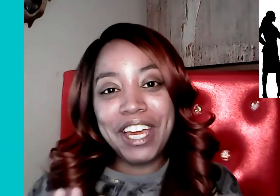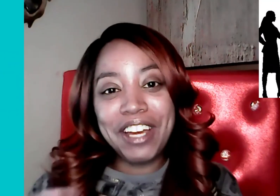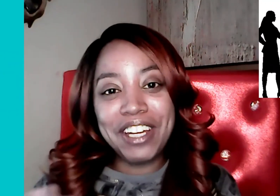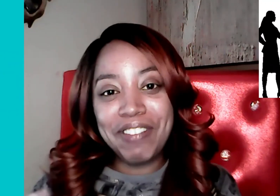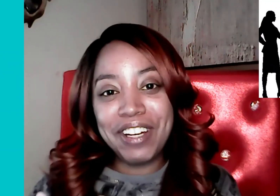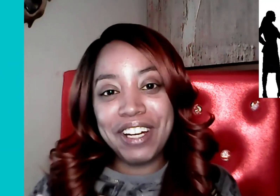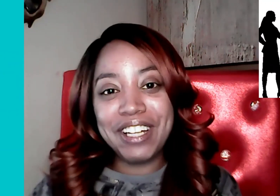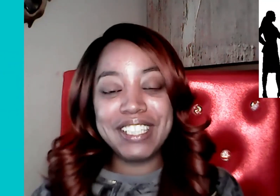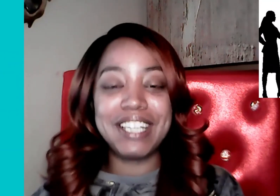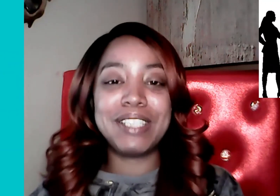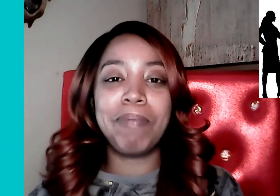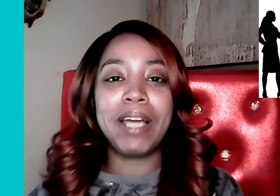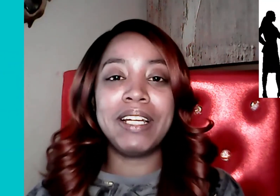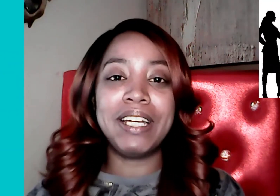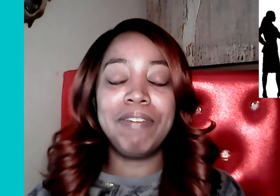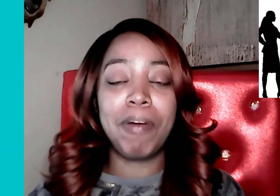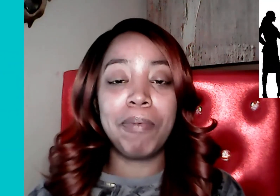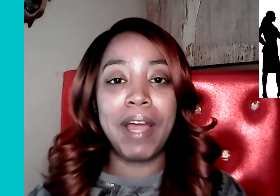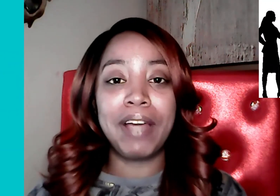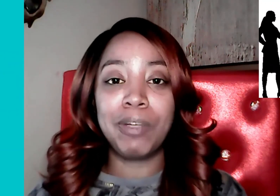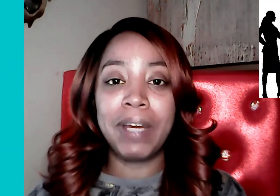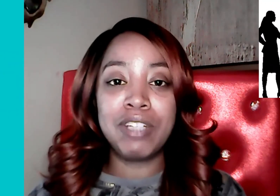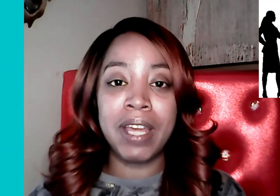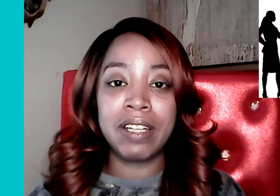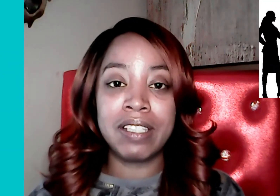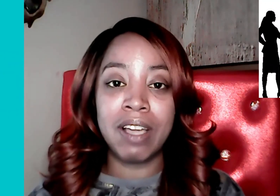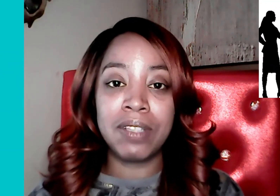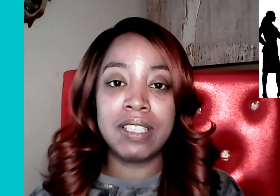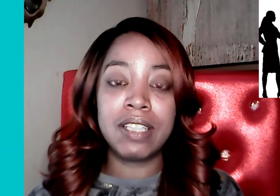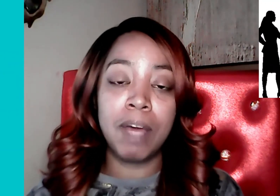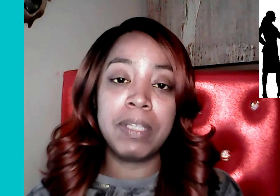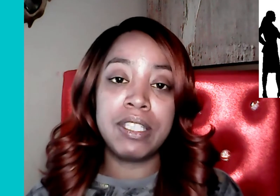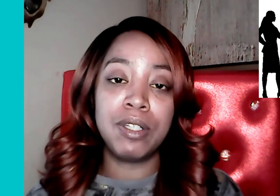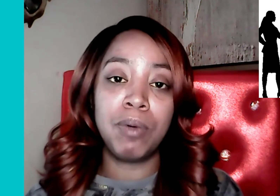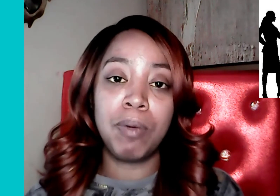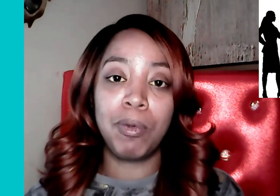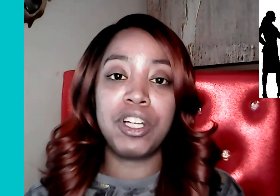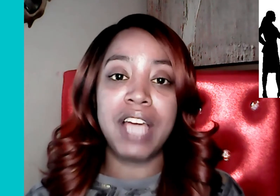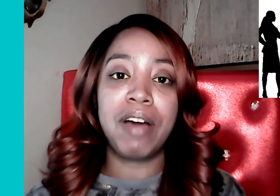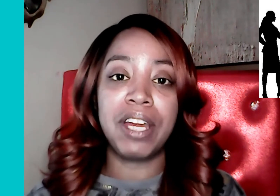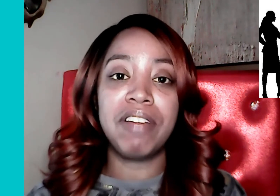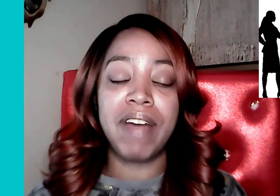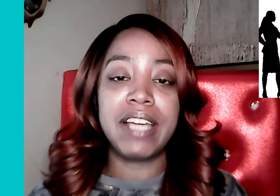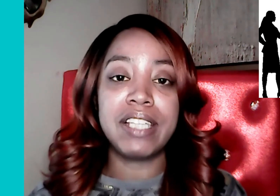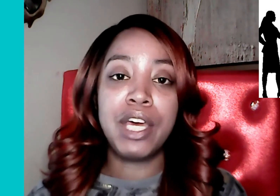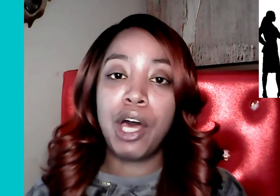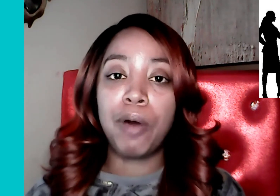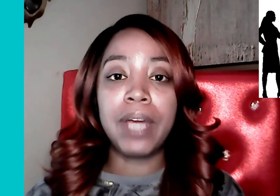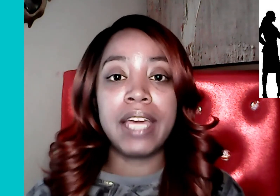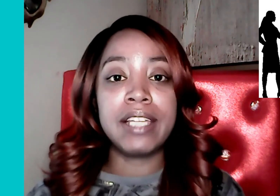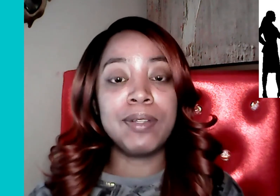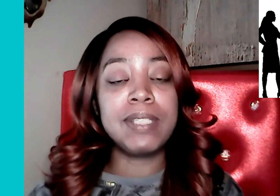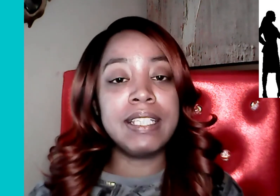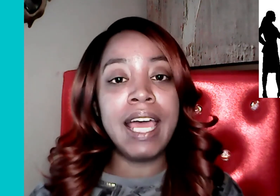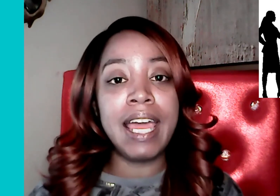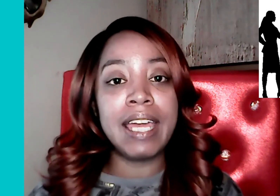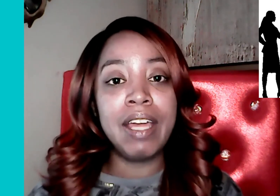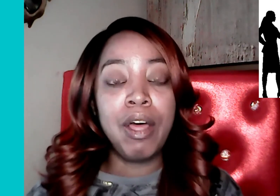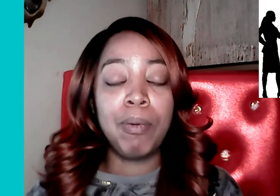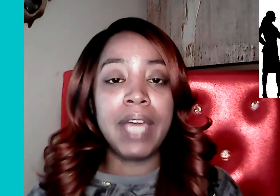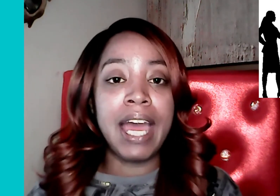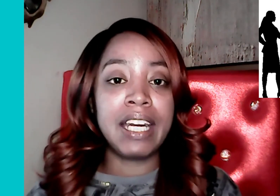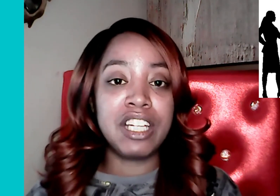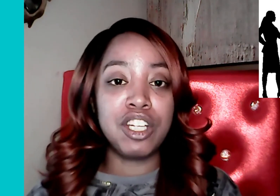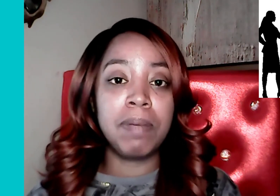Hello, wonderful caregivers. It's Melanie from Around the Way Training Consultants coming to you with more childcare advice. Okay, so